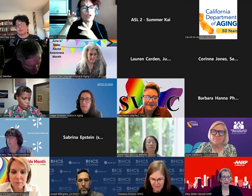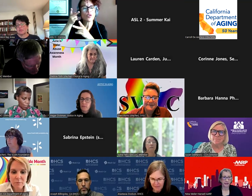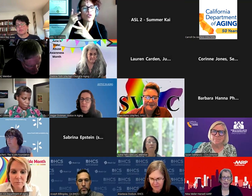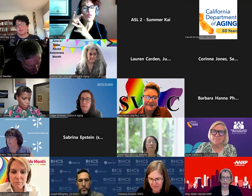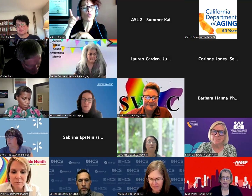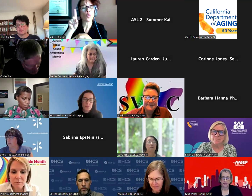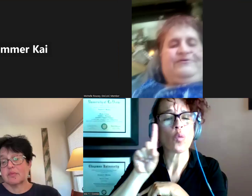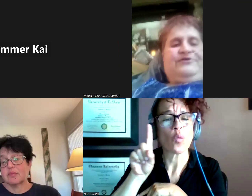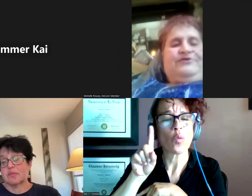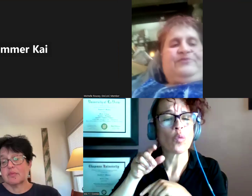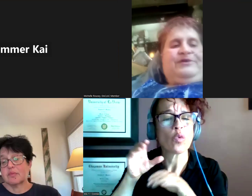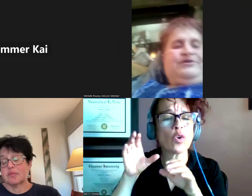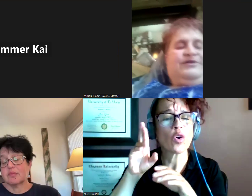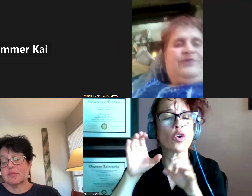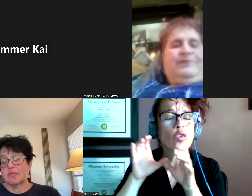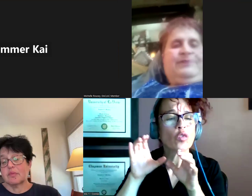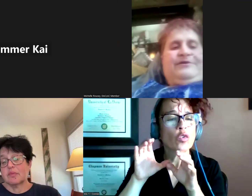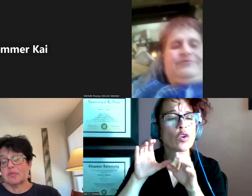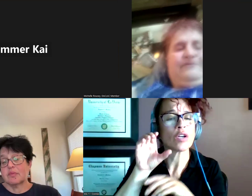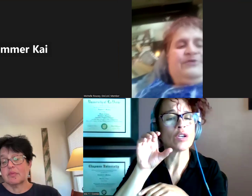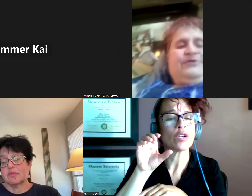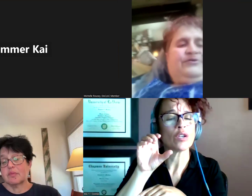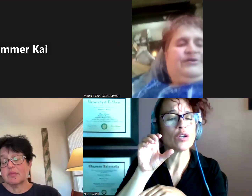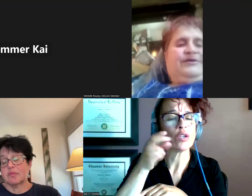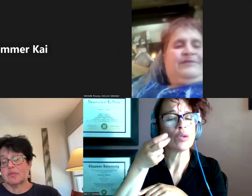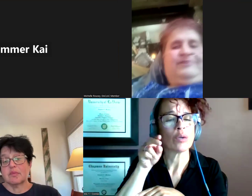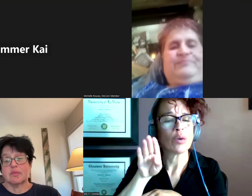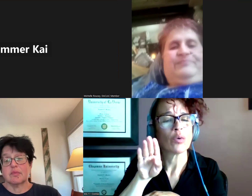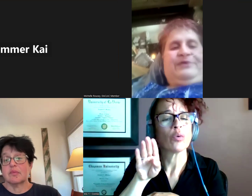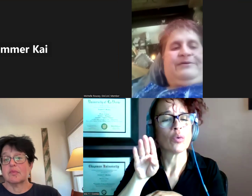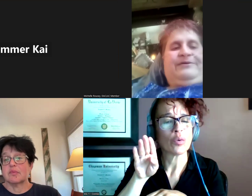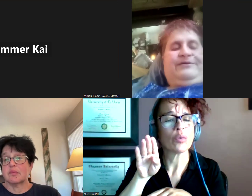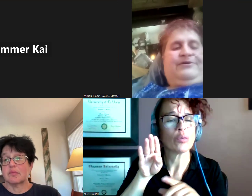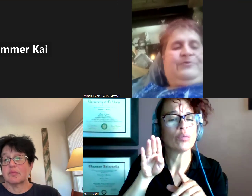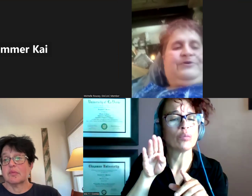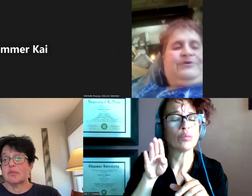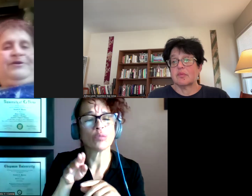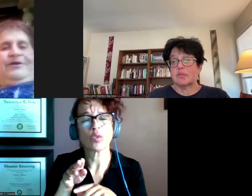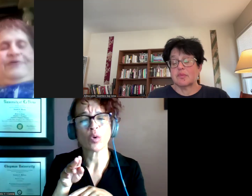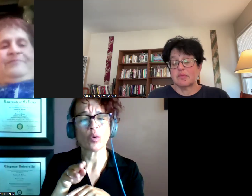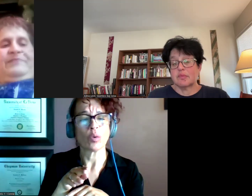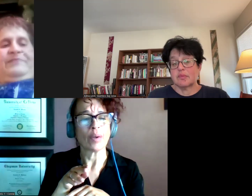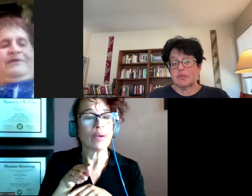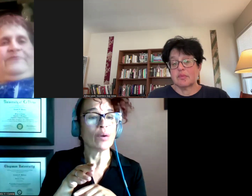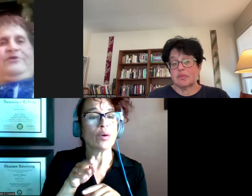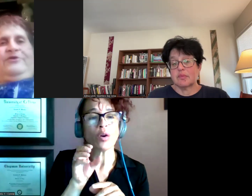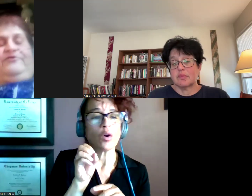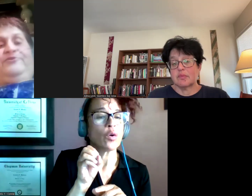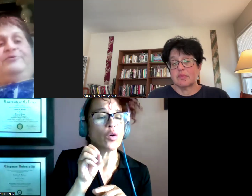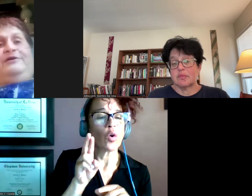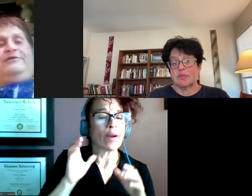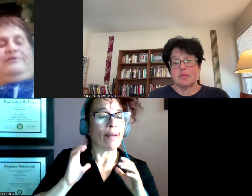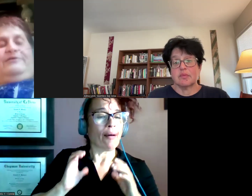as chair for the transportation sub. So if you're interested, just put out a good word. And if you're a